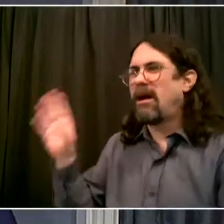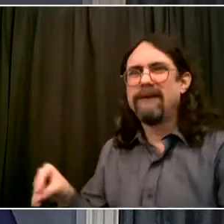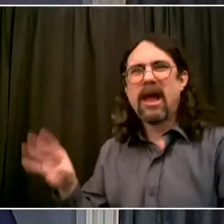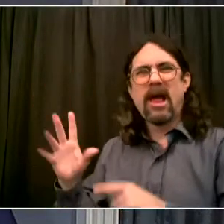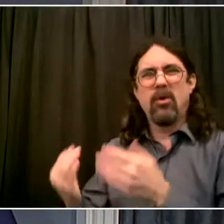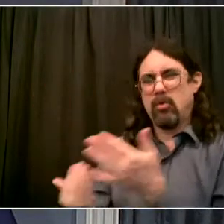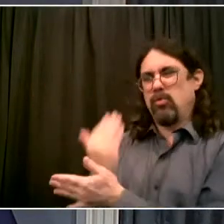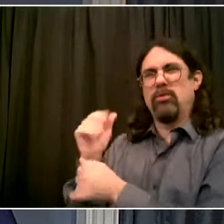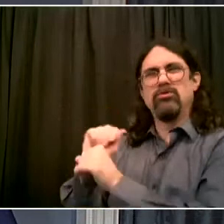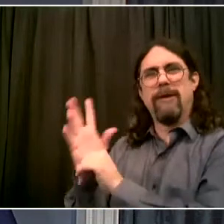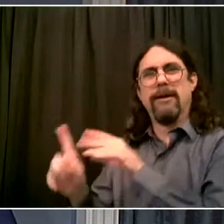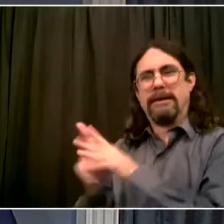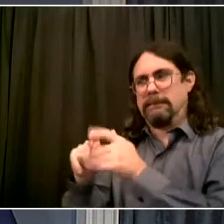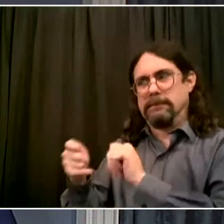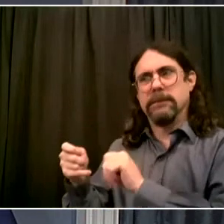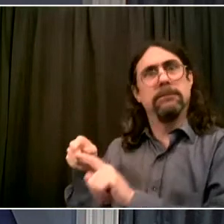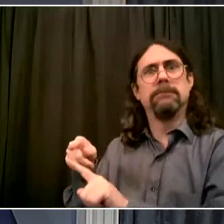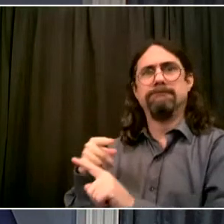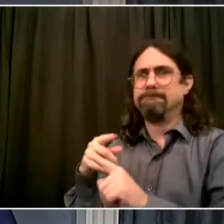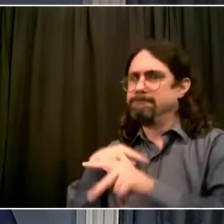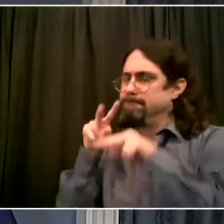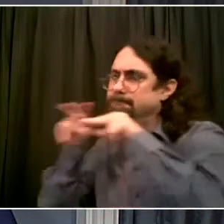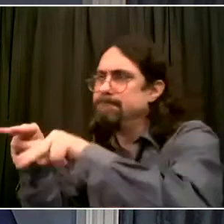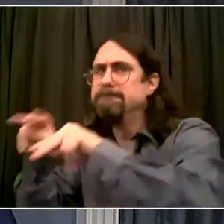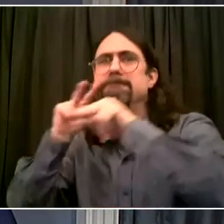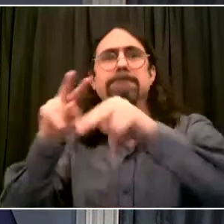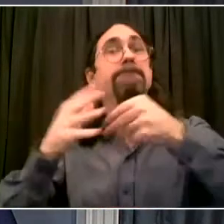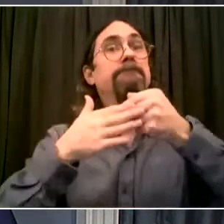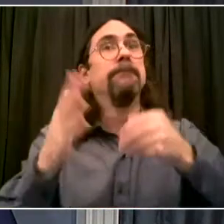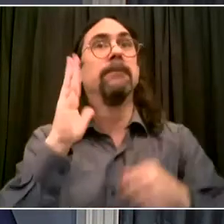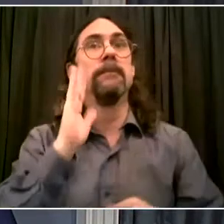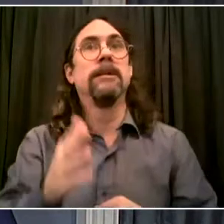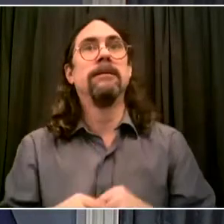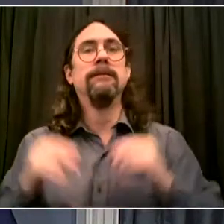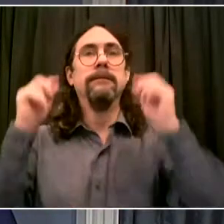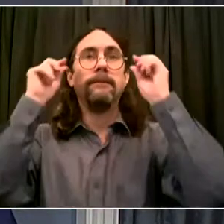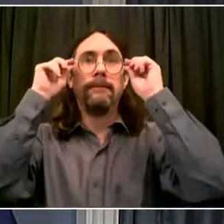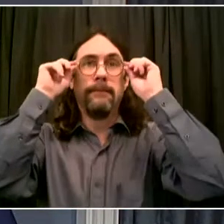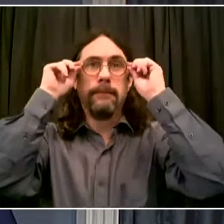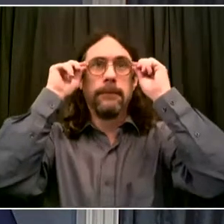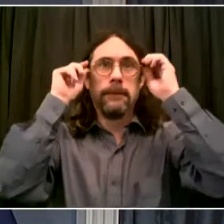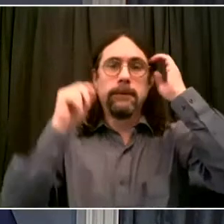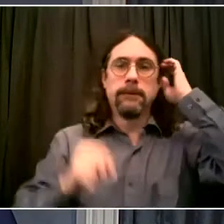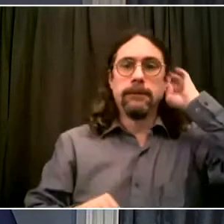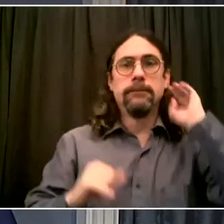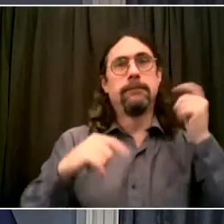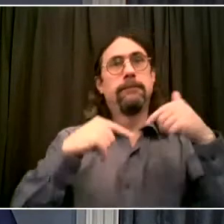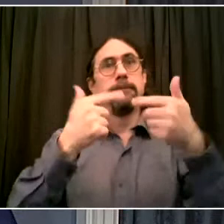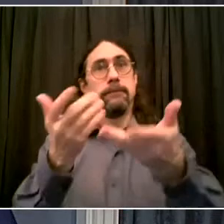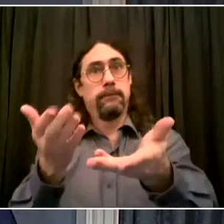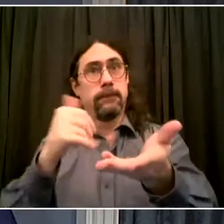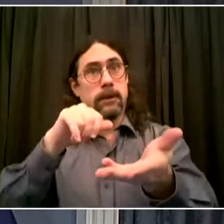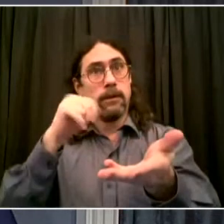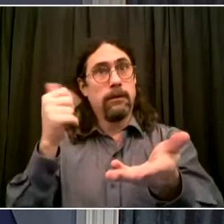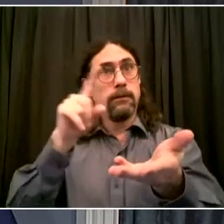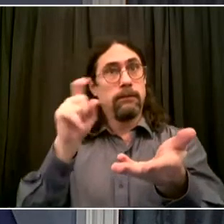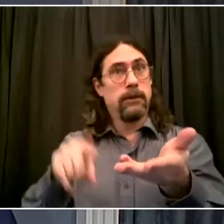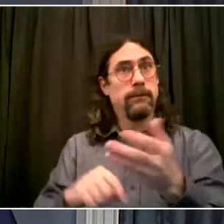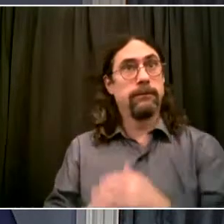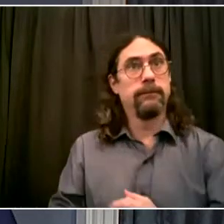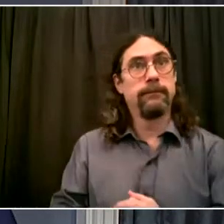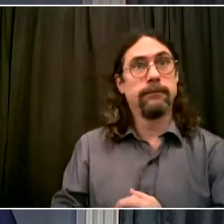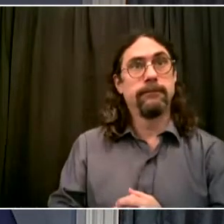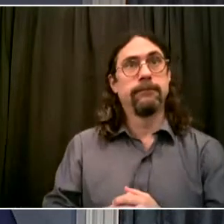Thanks. And then we were asking for information about how many off-duty NYPD officers were present at the U.S. Capitol